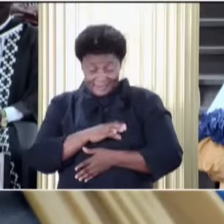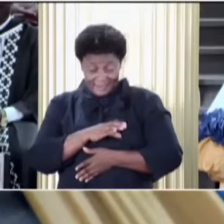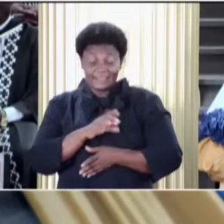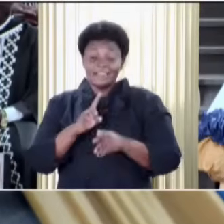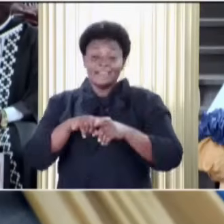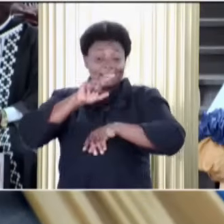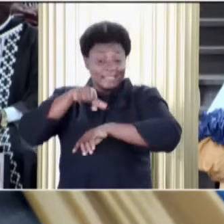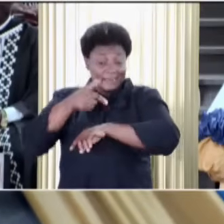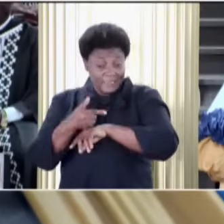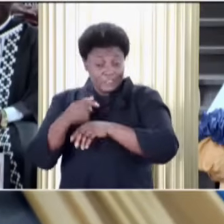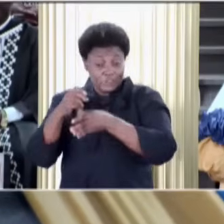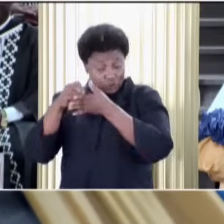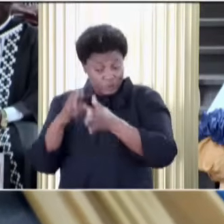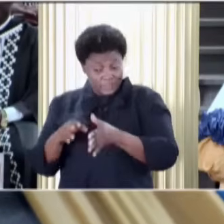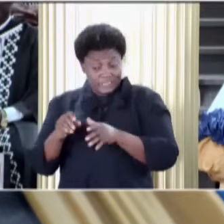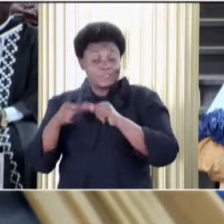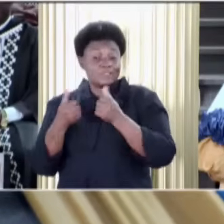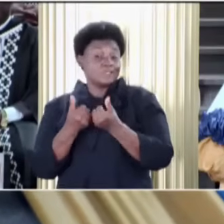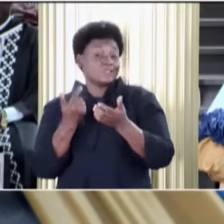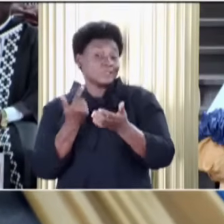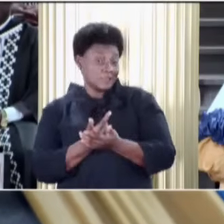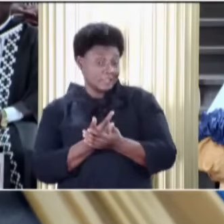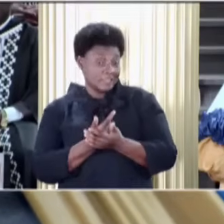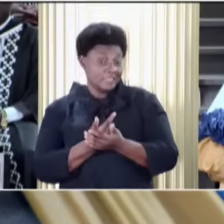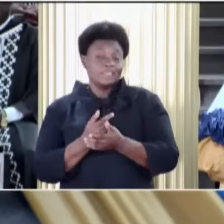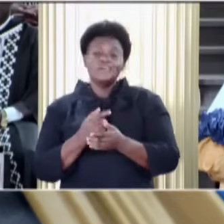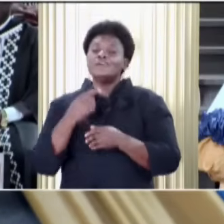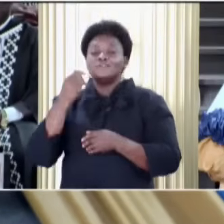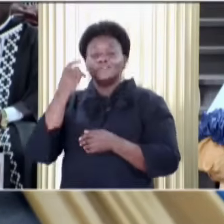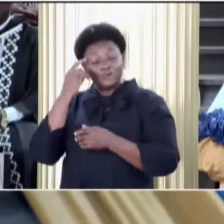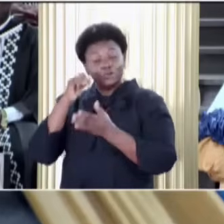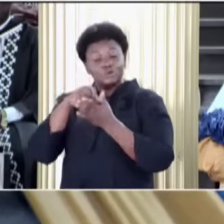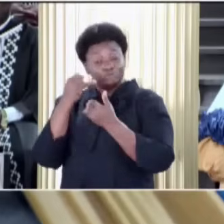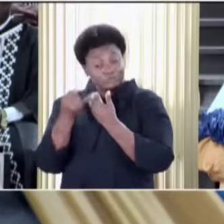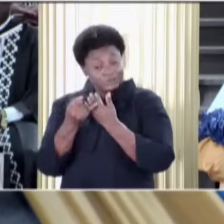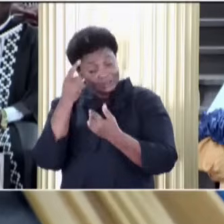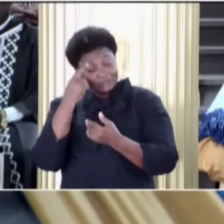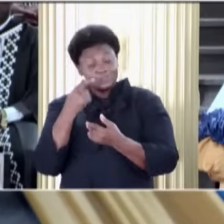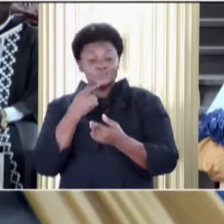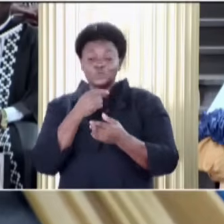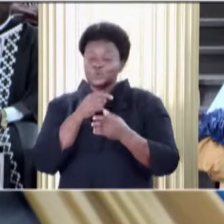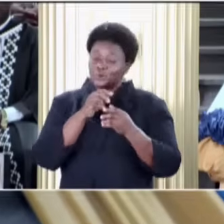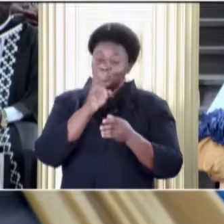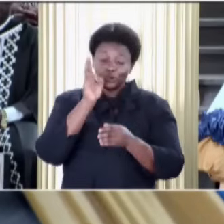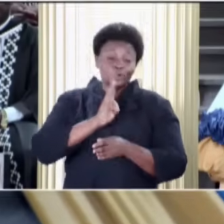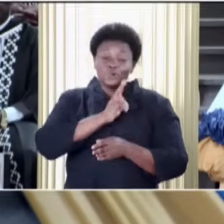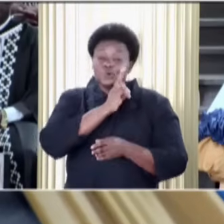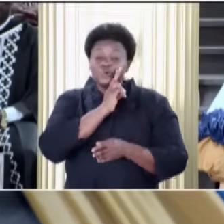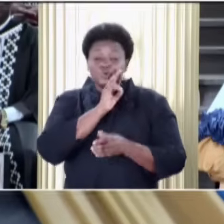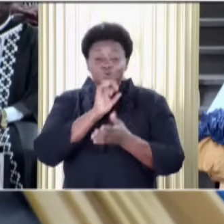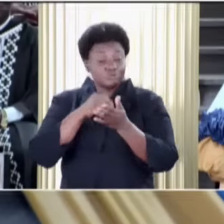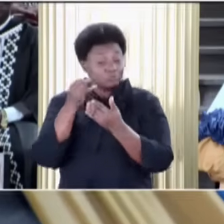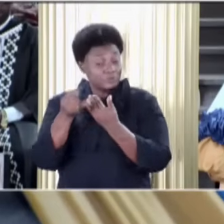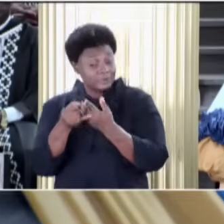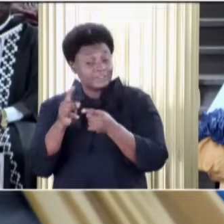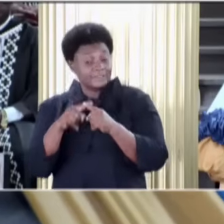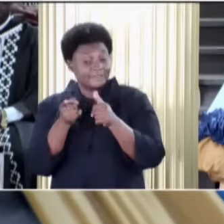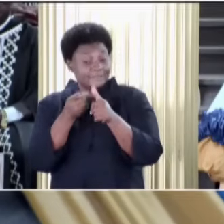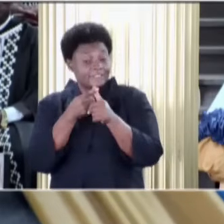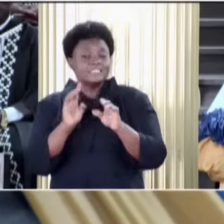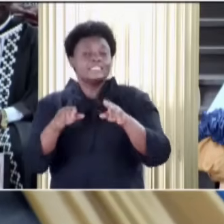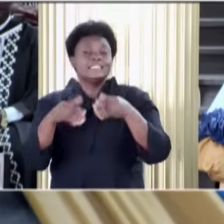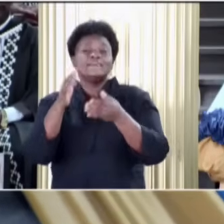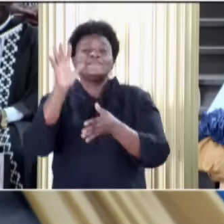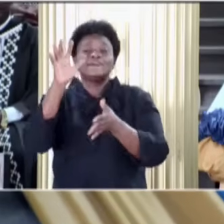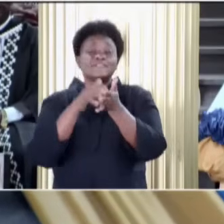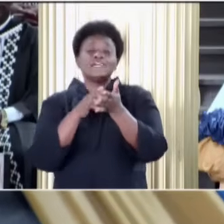Students Association of Ghana on the initiation of a hostel project, the first phase of which will provide 5,000 beds